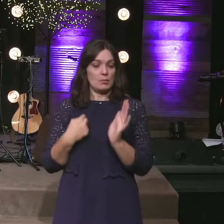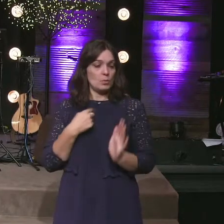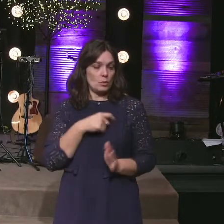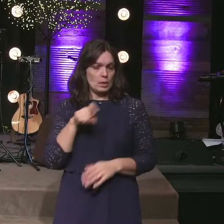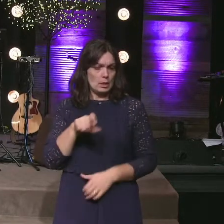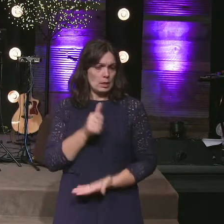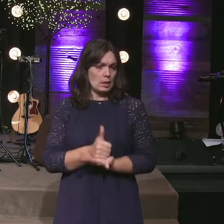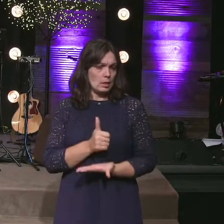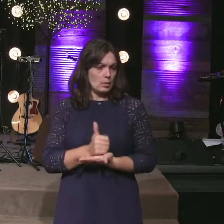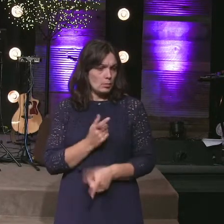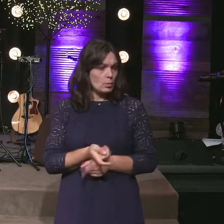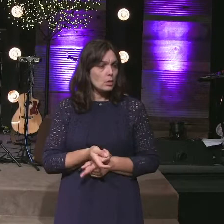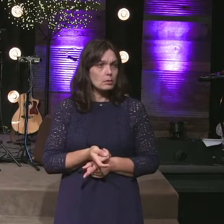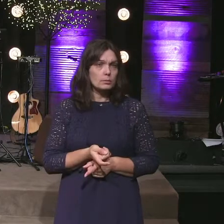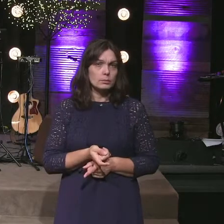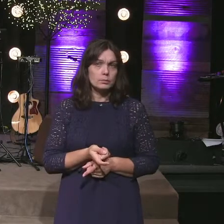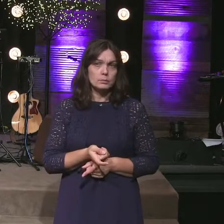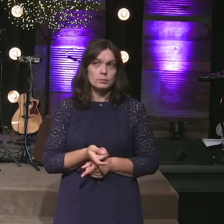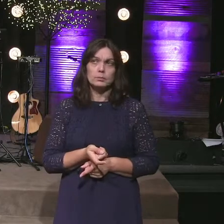we?